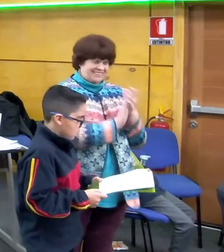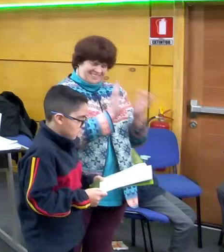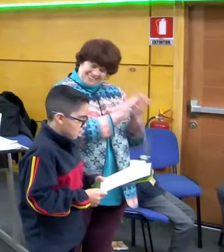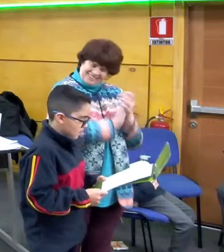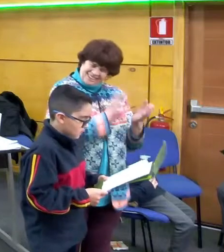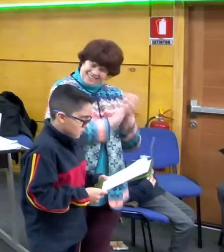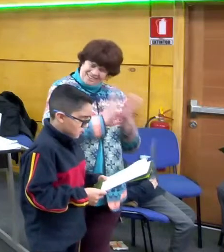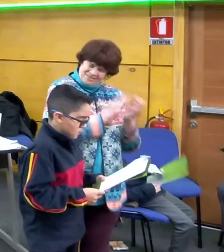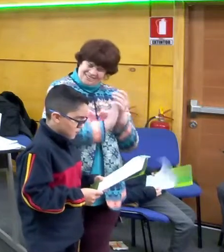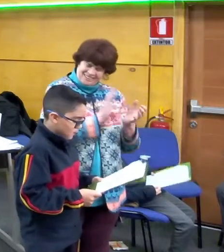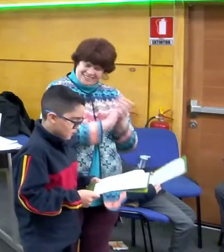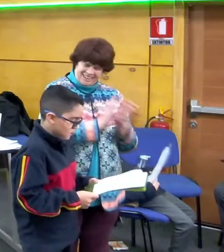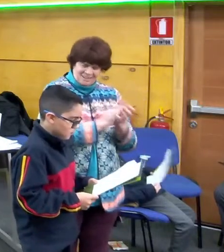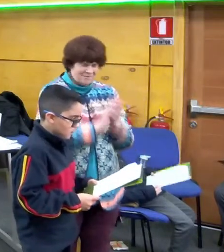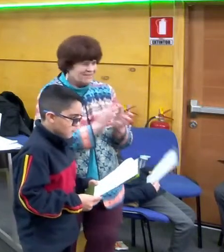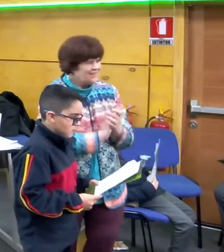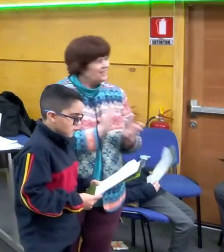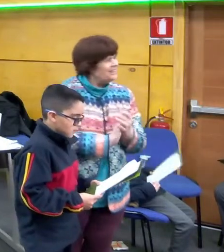right.